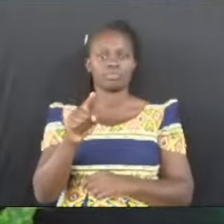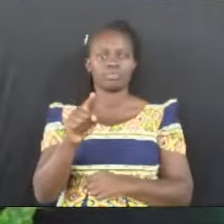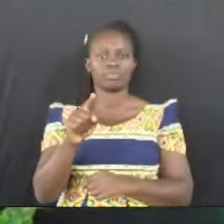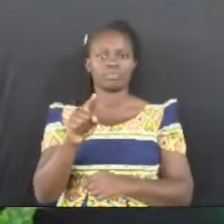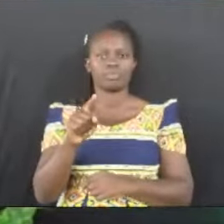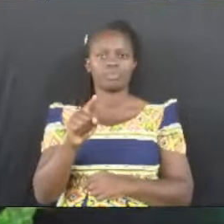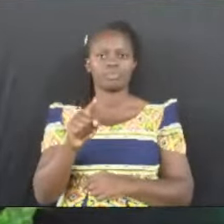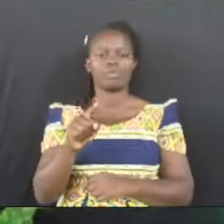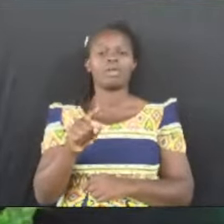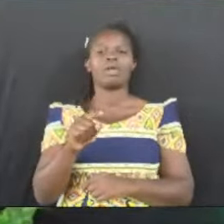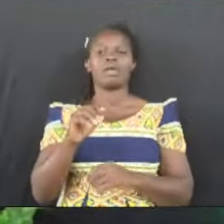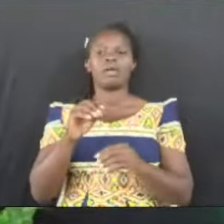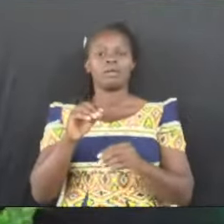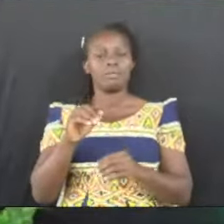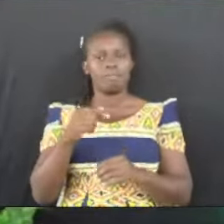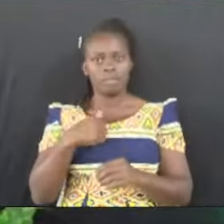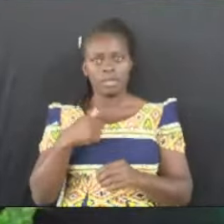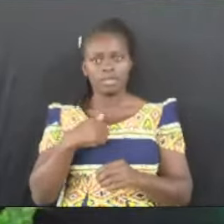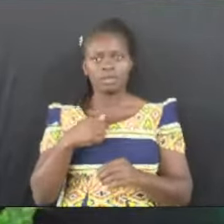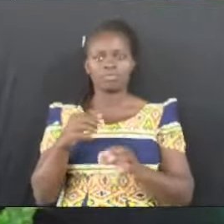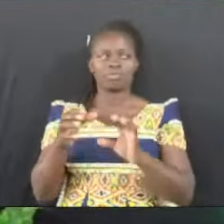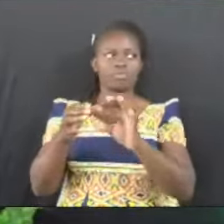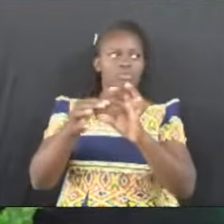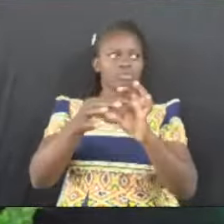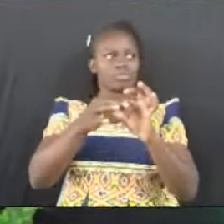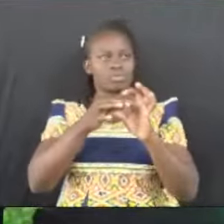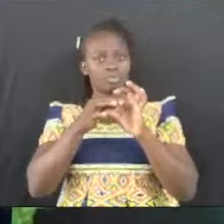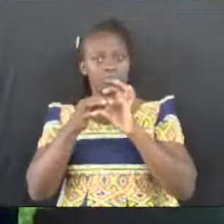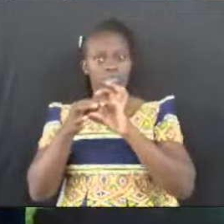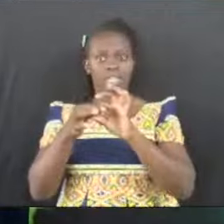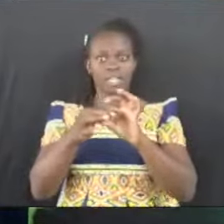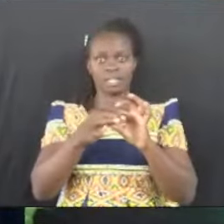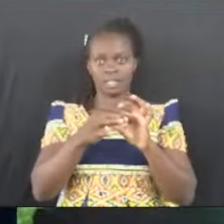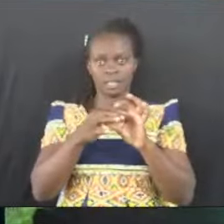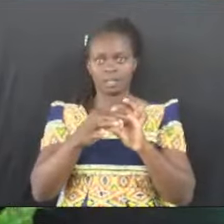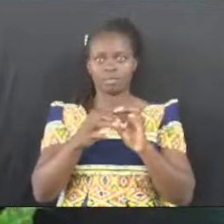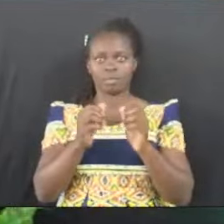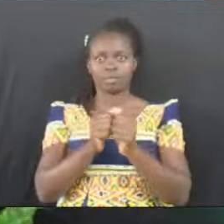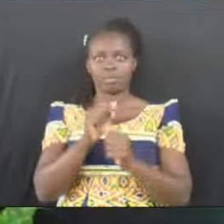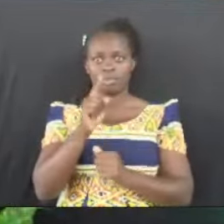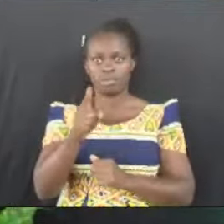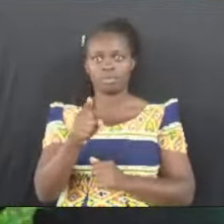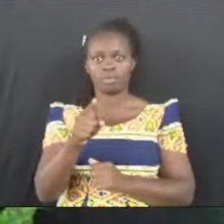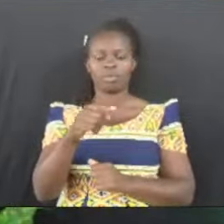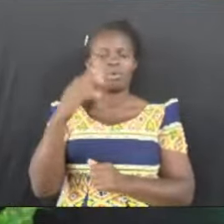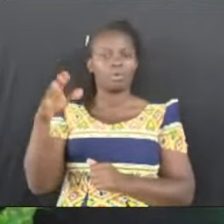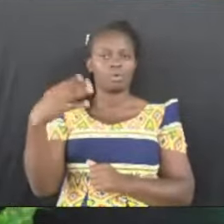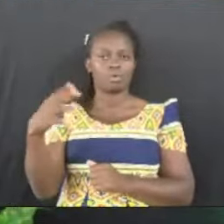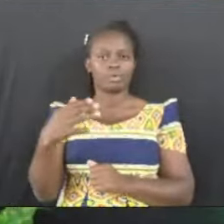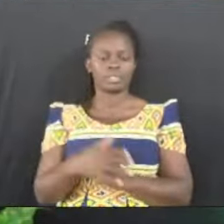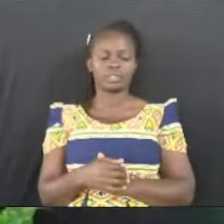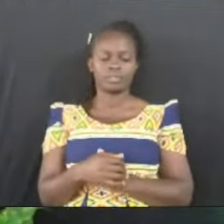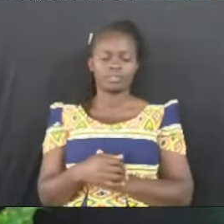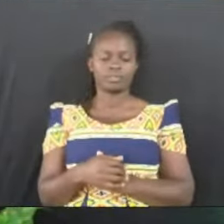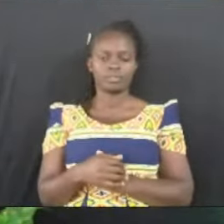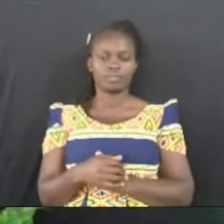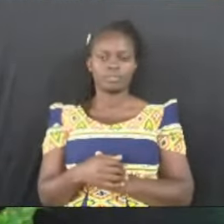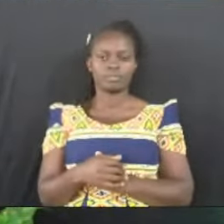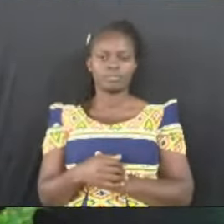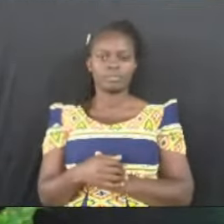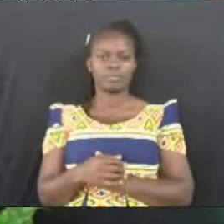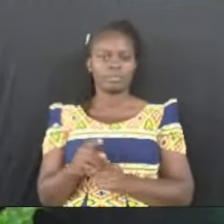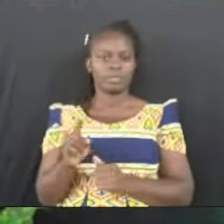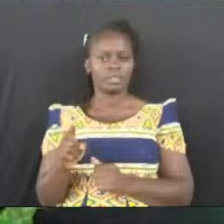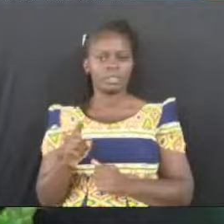Matthew. Matthew is the Gospel that explained Jesus